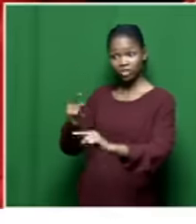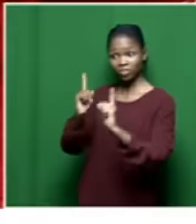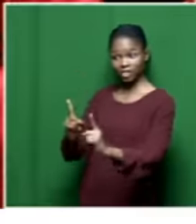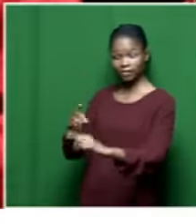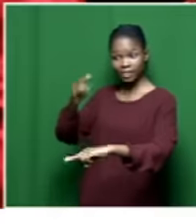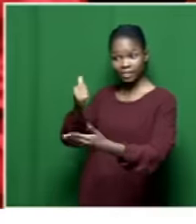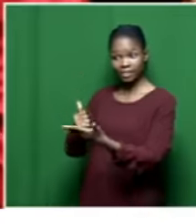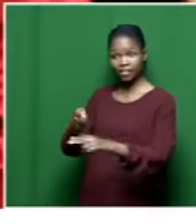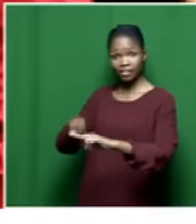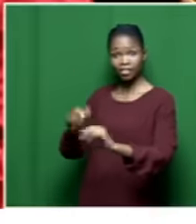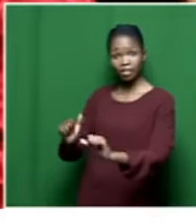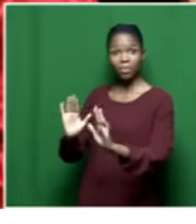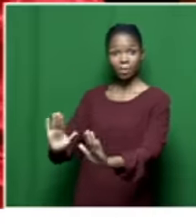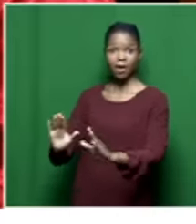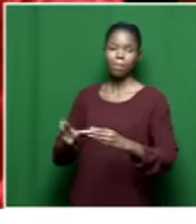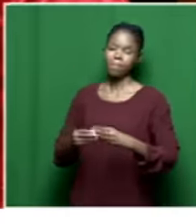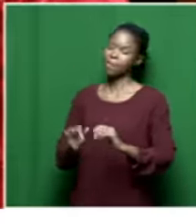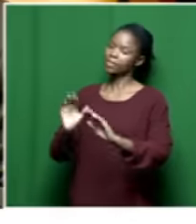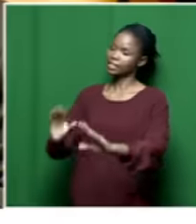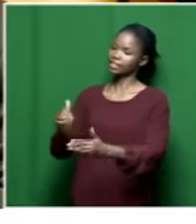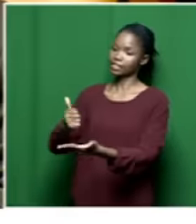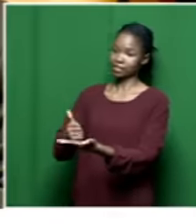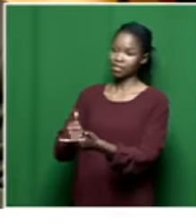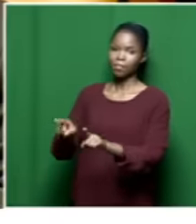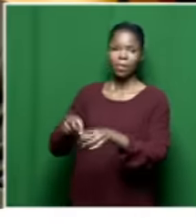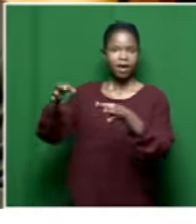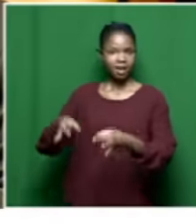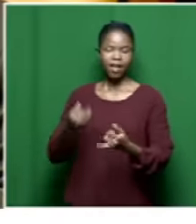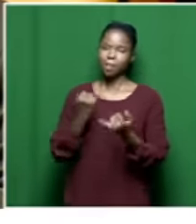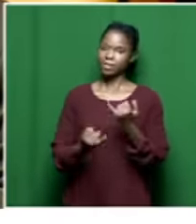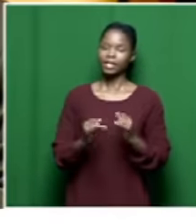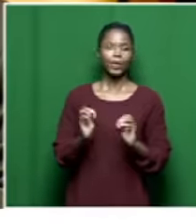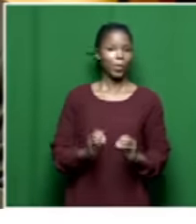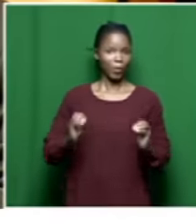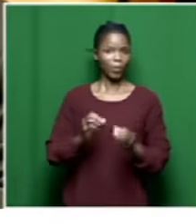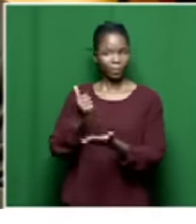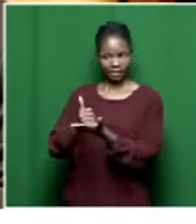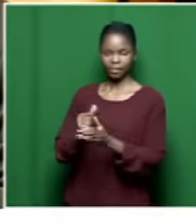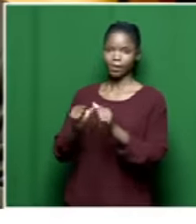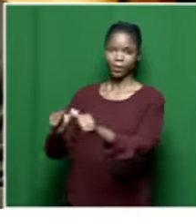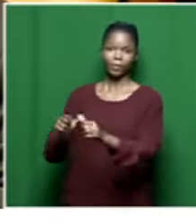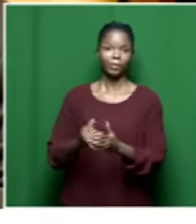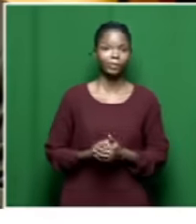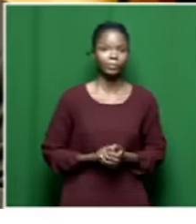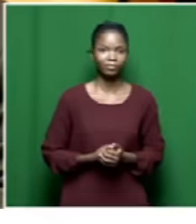ask that? Please take your seat, honorable member. We have not made any mistake. Take your seat.